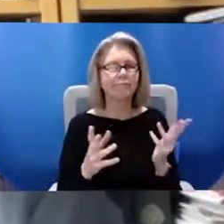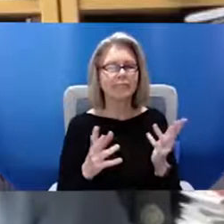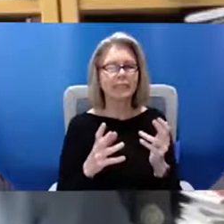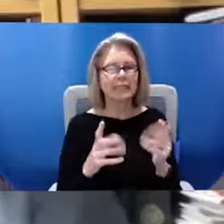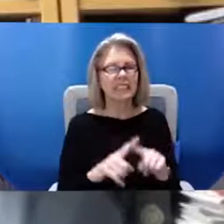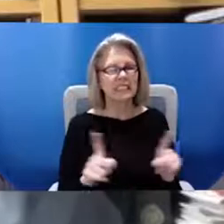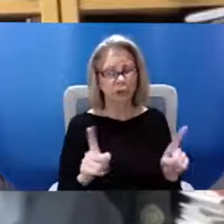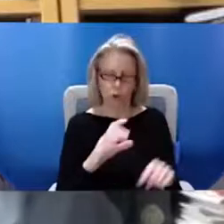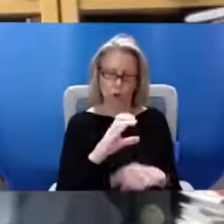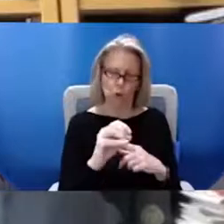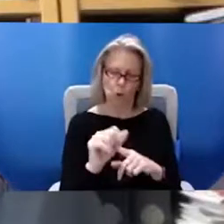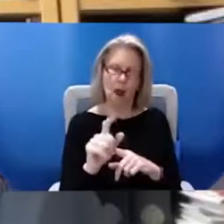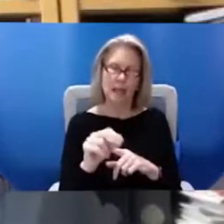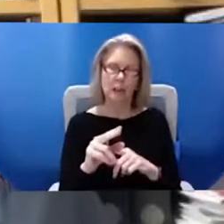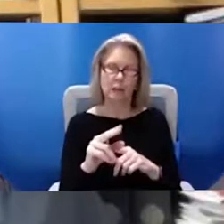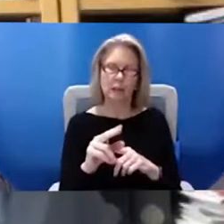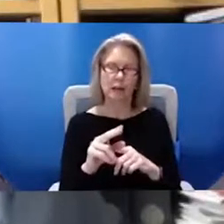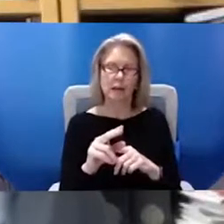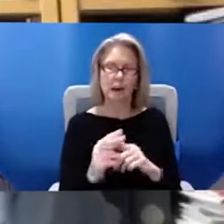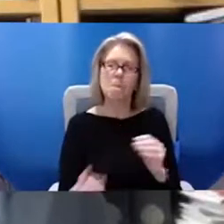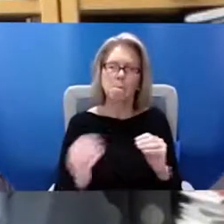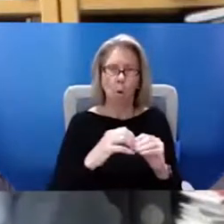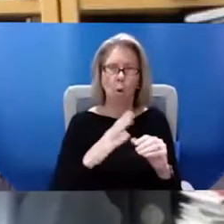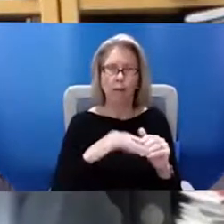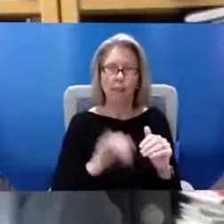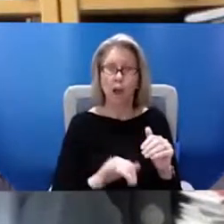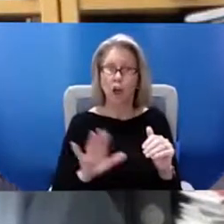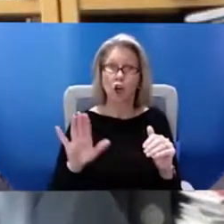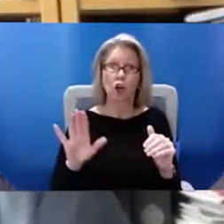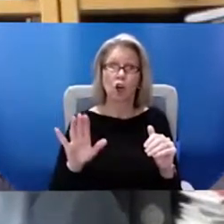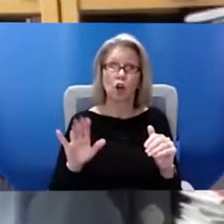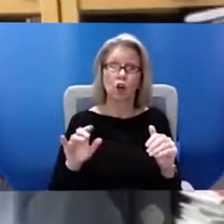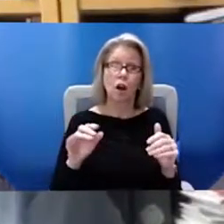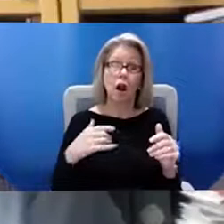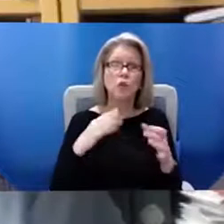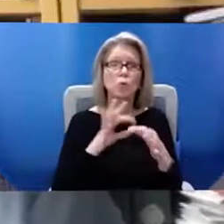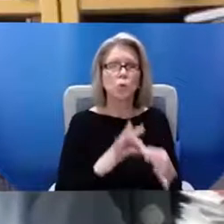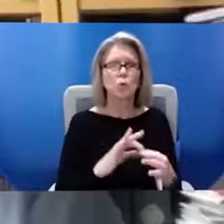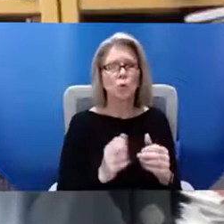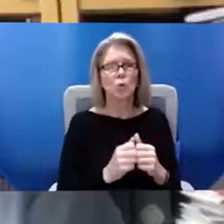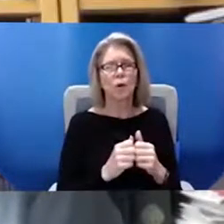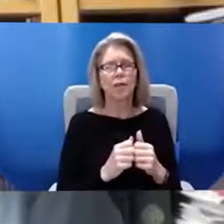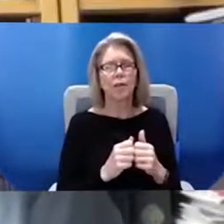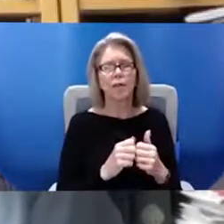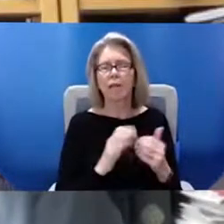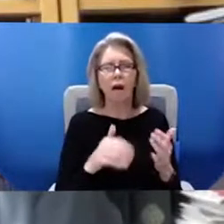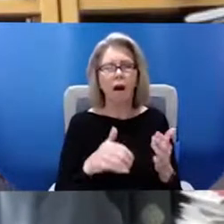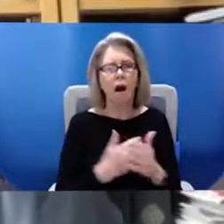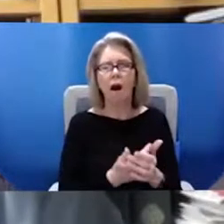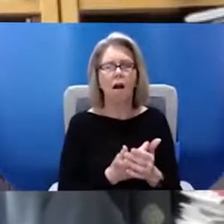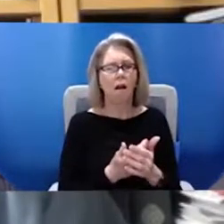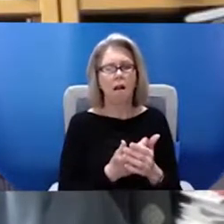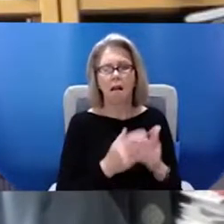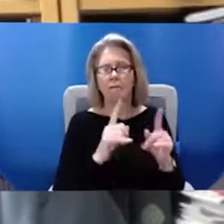a forum, right? Coalition was much more for that. And it had to do with this going against